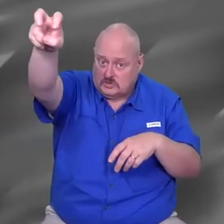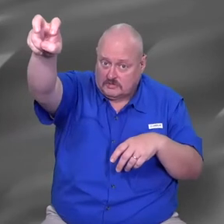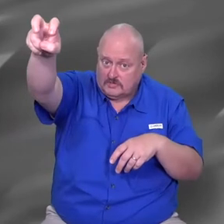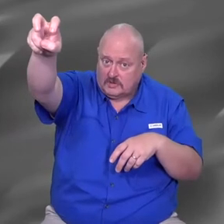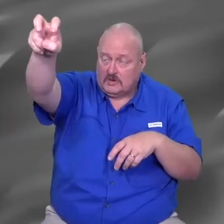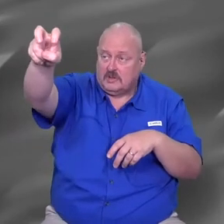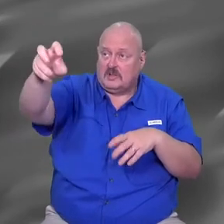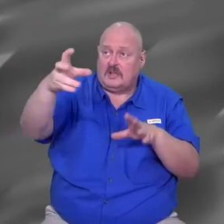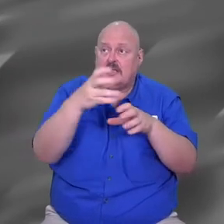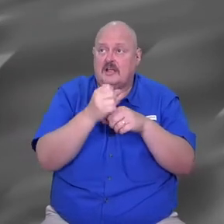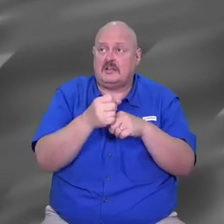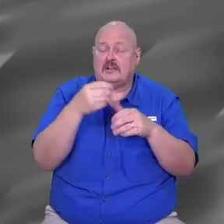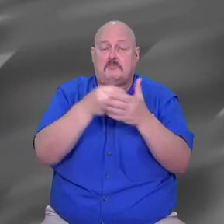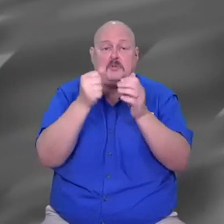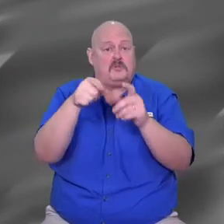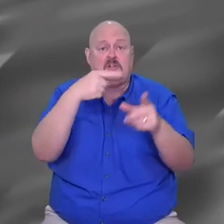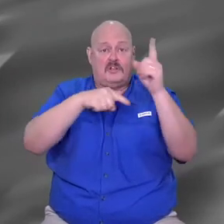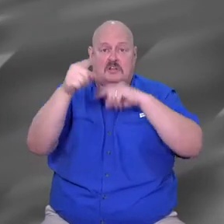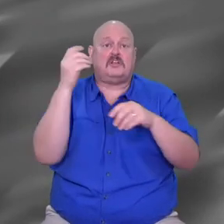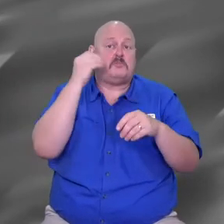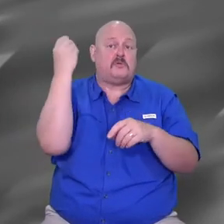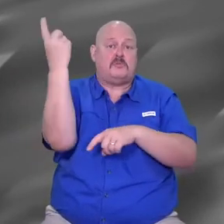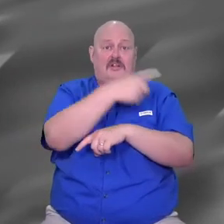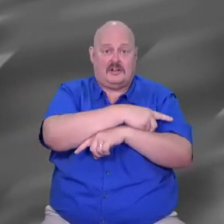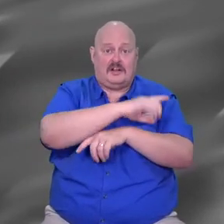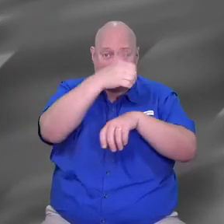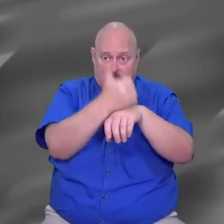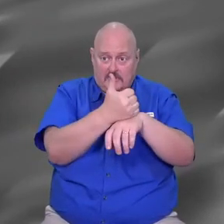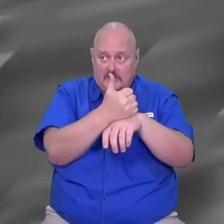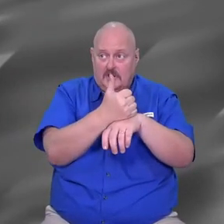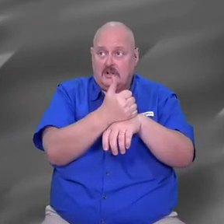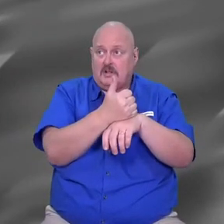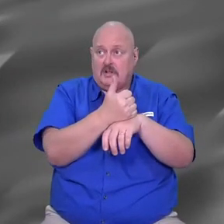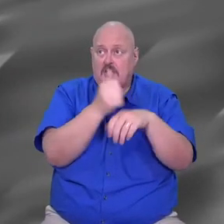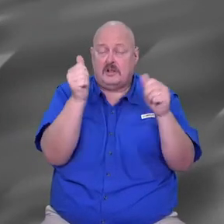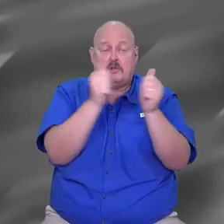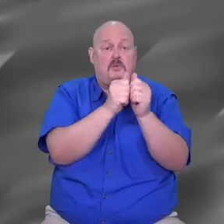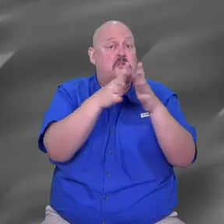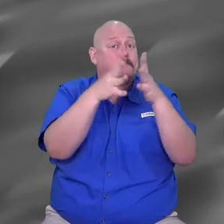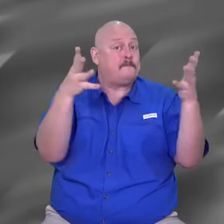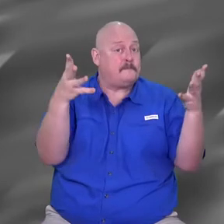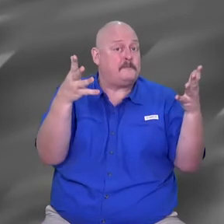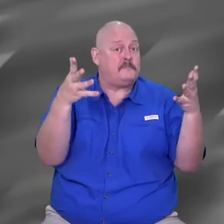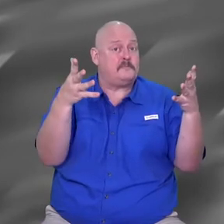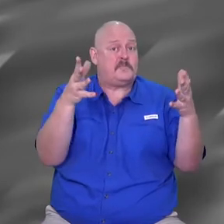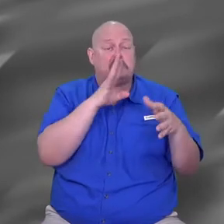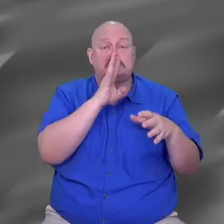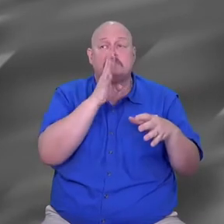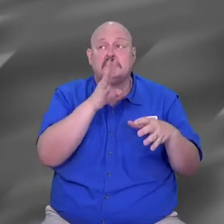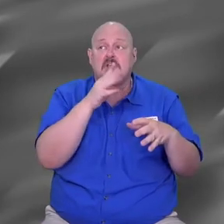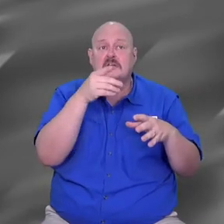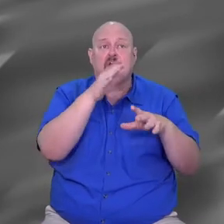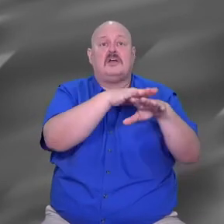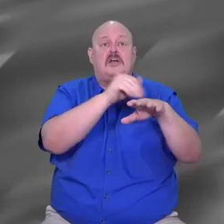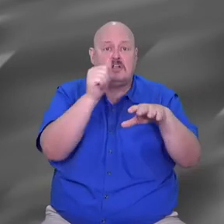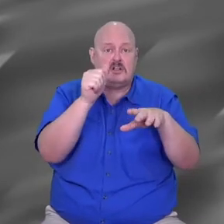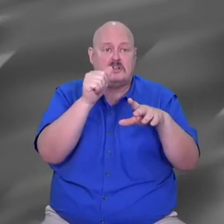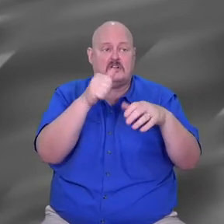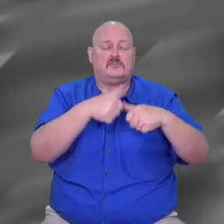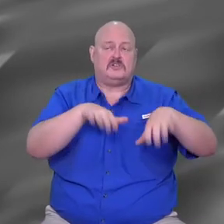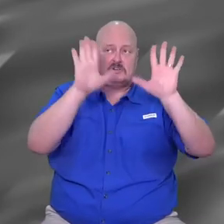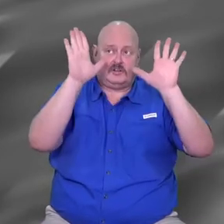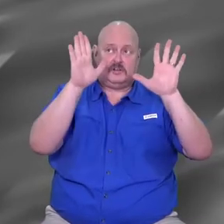has taken a bag of money with him. He will come at home at the day appointed. With her much fair speech, she caused him to yield,